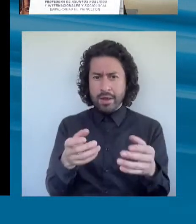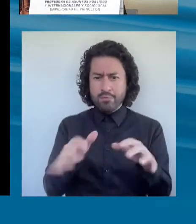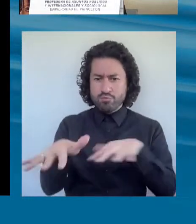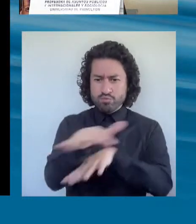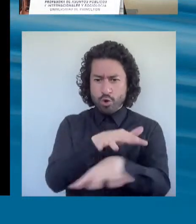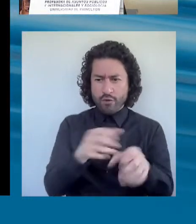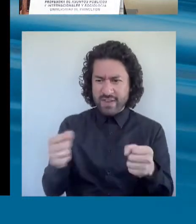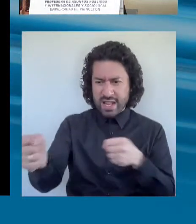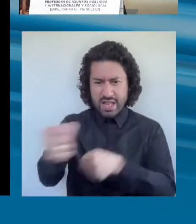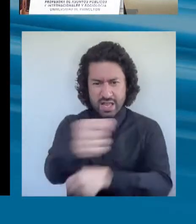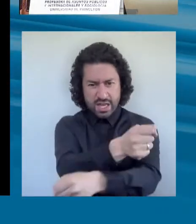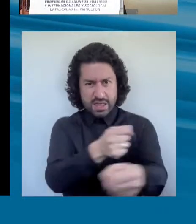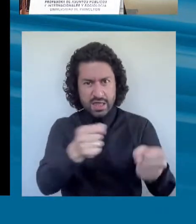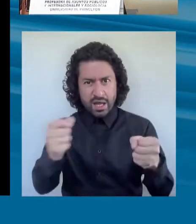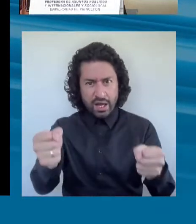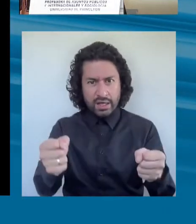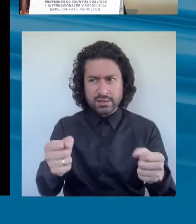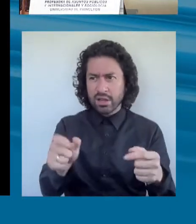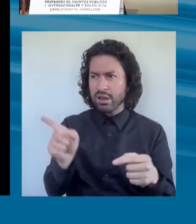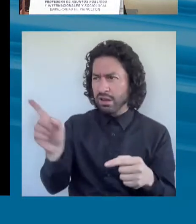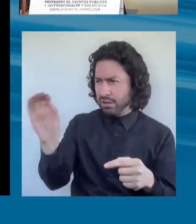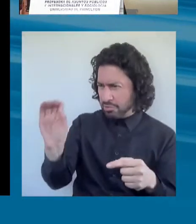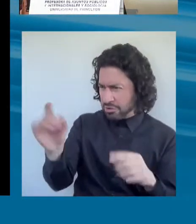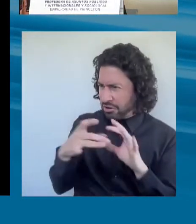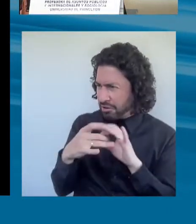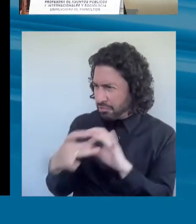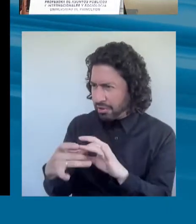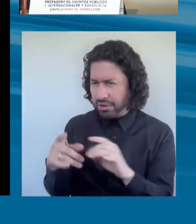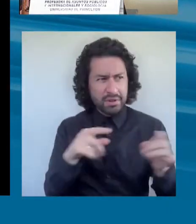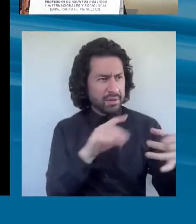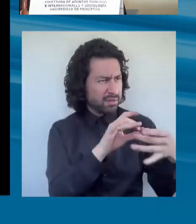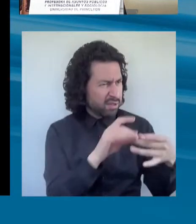talk about mobility, people understand very different